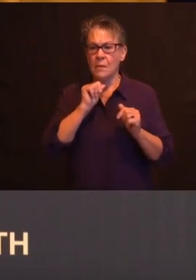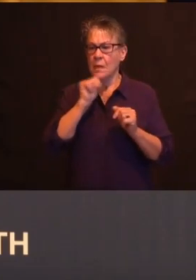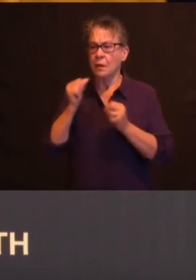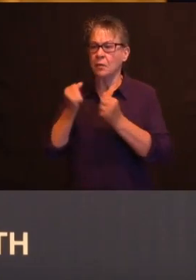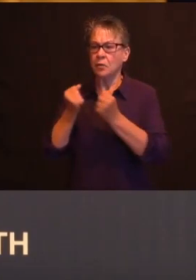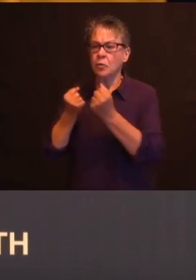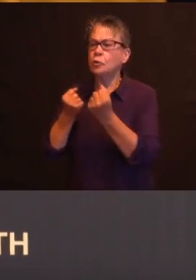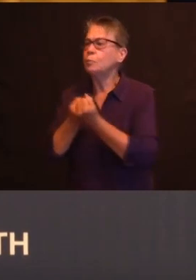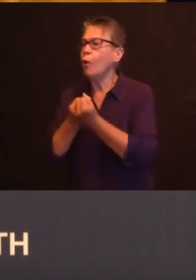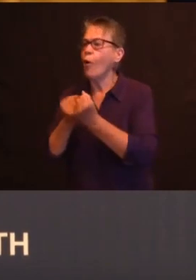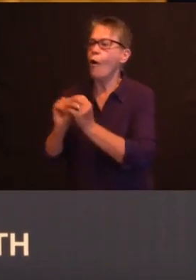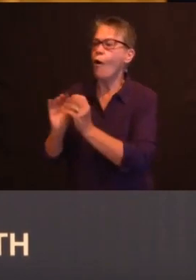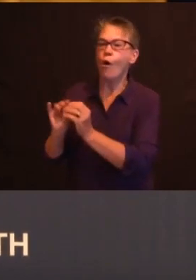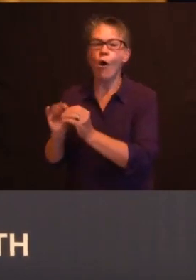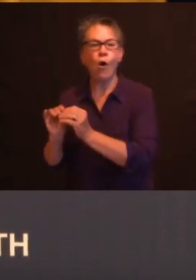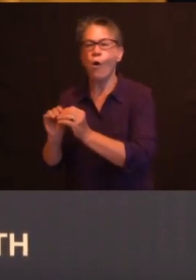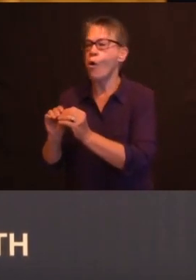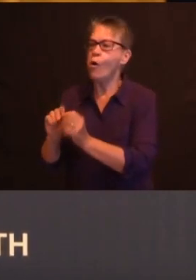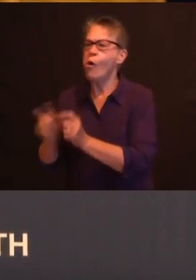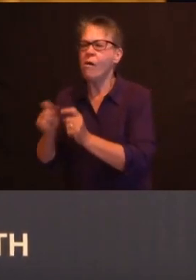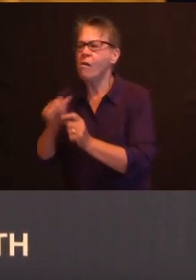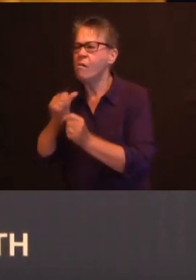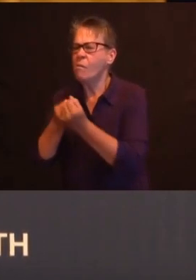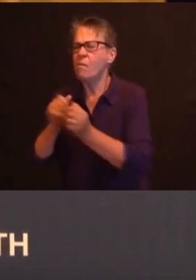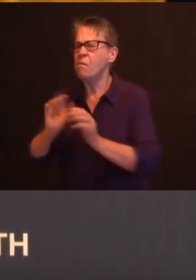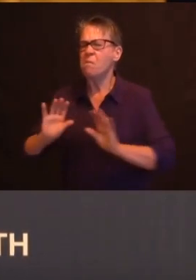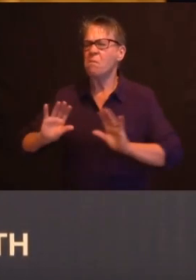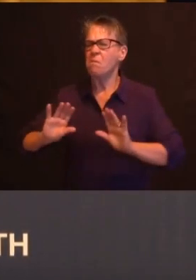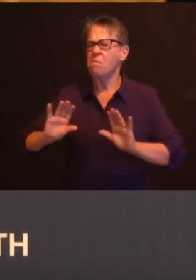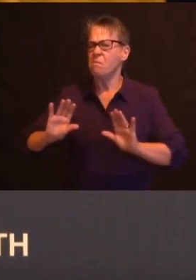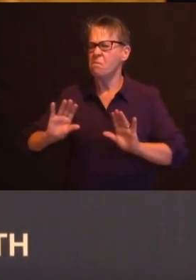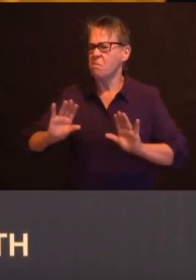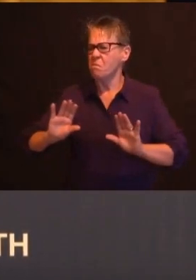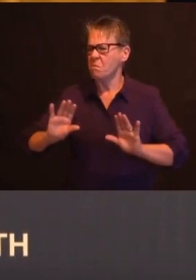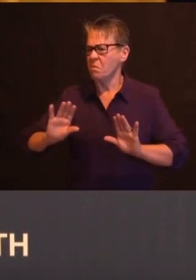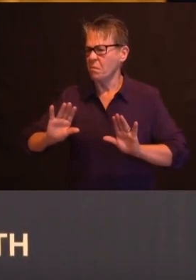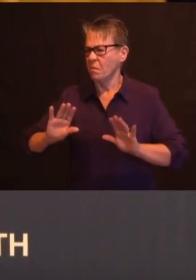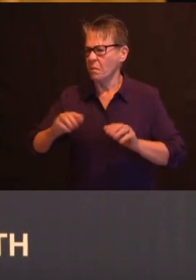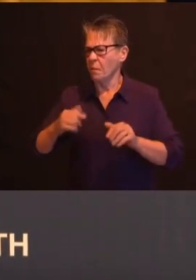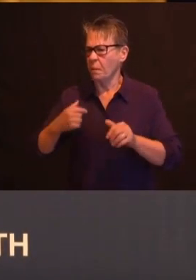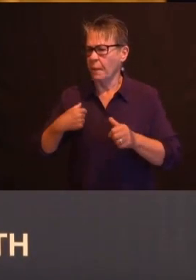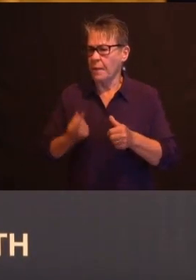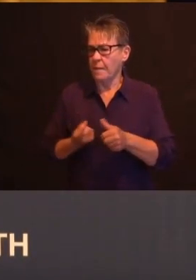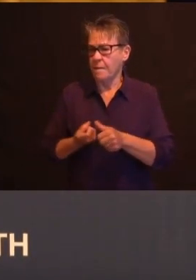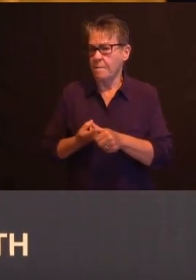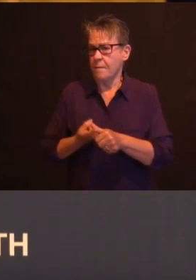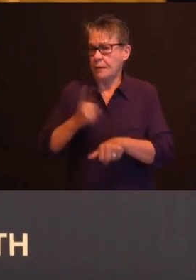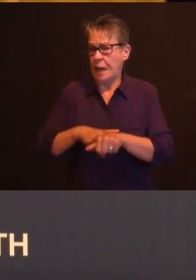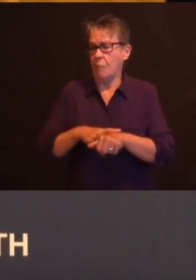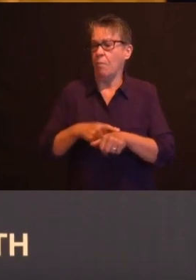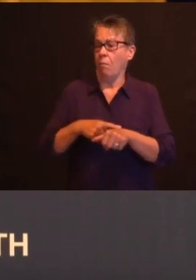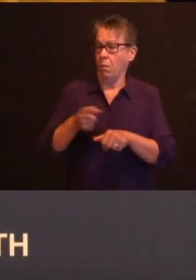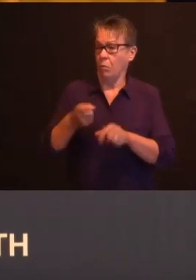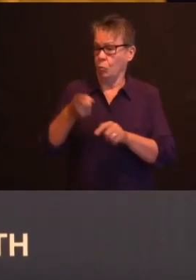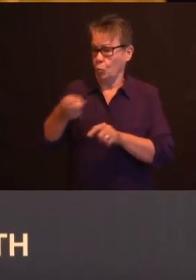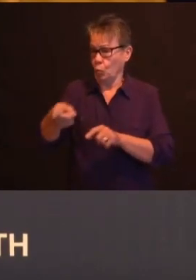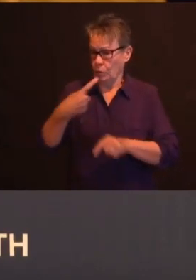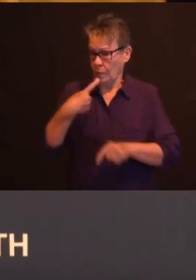there is any beyond that. But as I said, the first I heard of it was indirectly from you. Thank you. Sir.